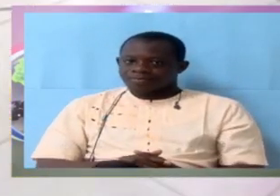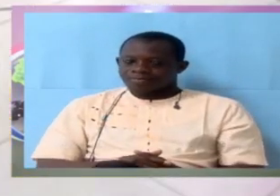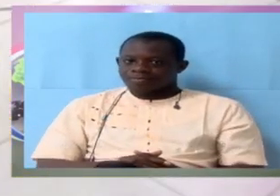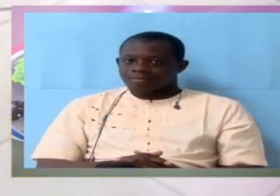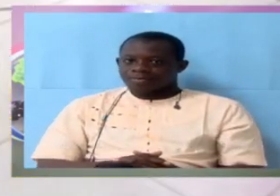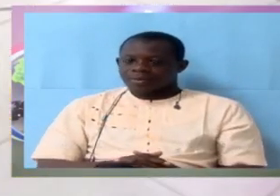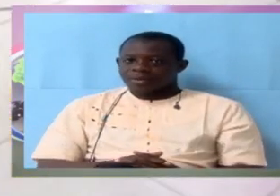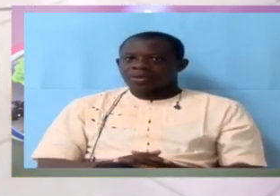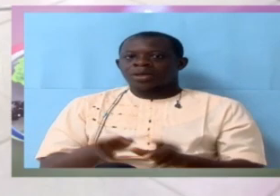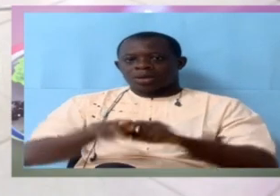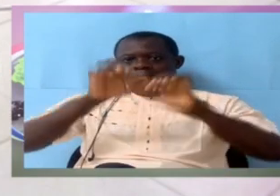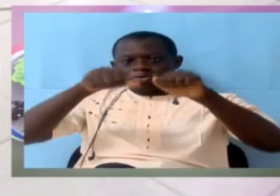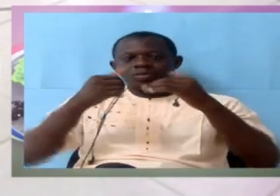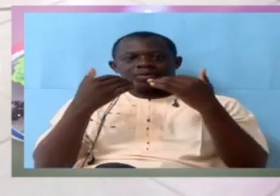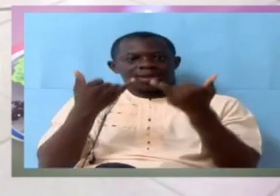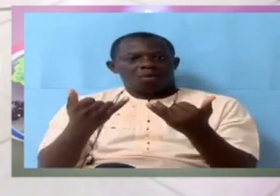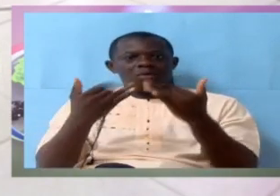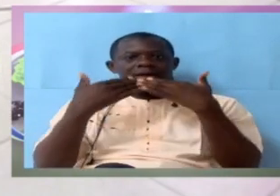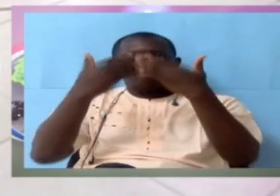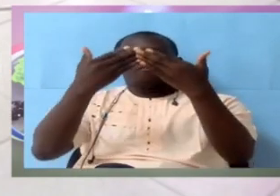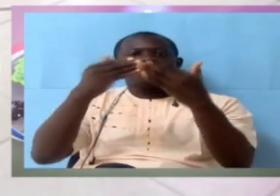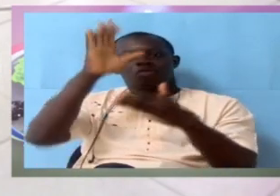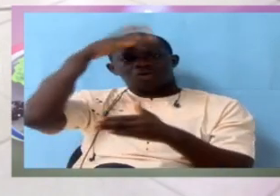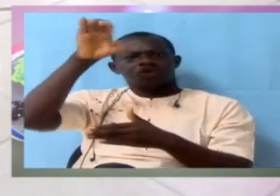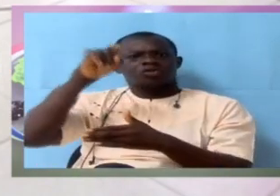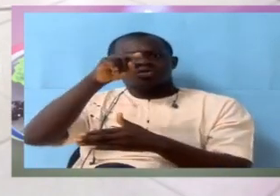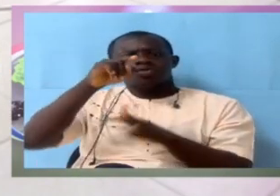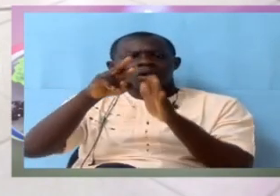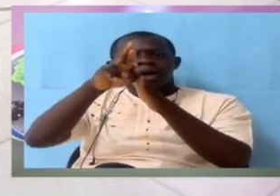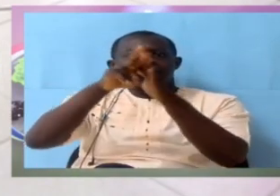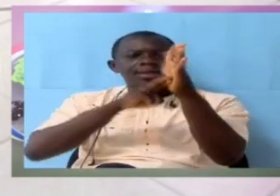Can you then now tell the Commission how you were registered into the program?